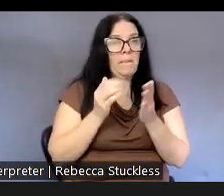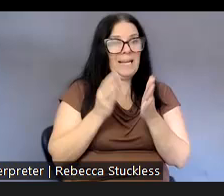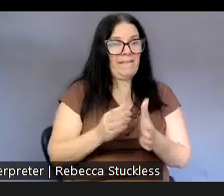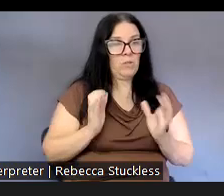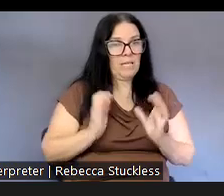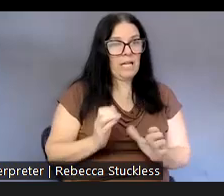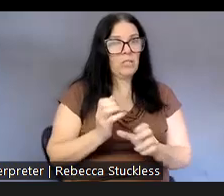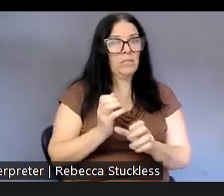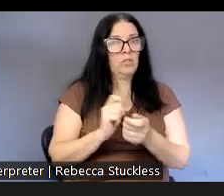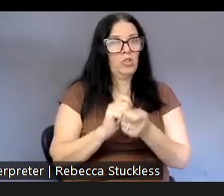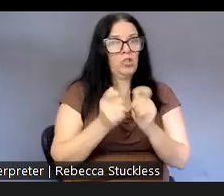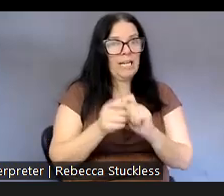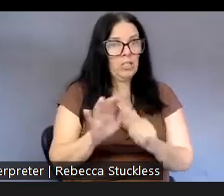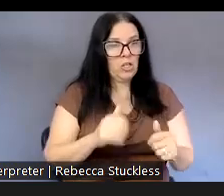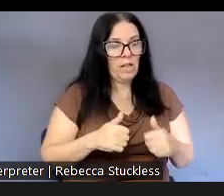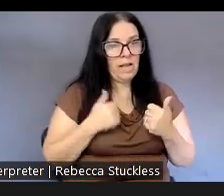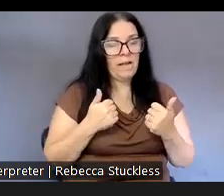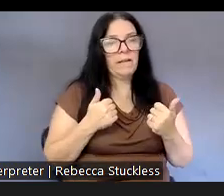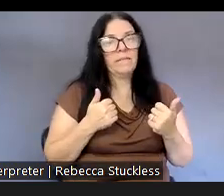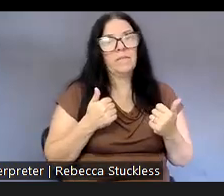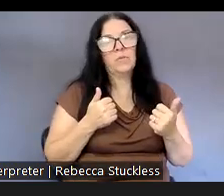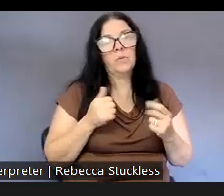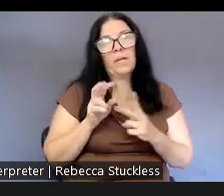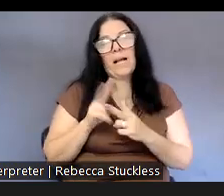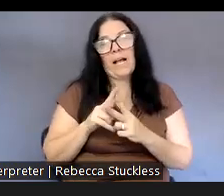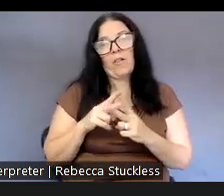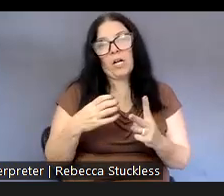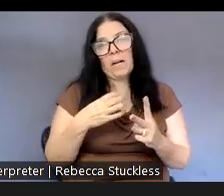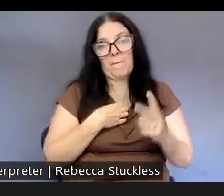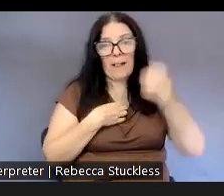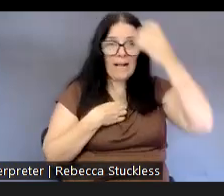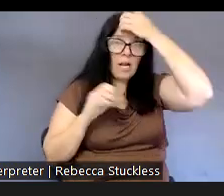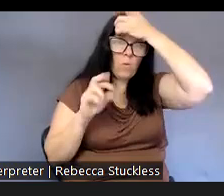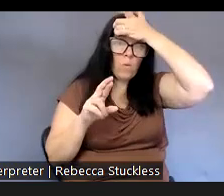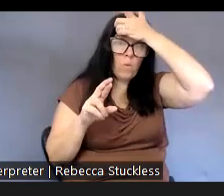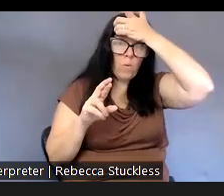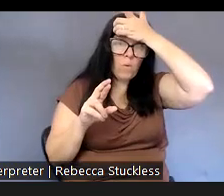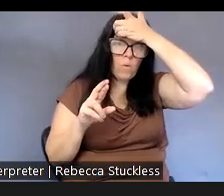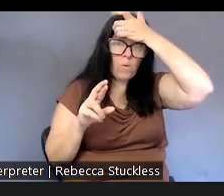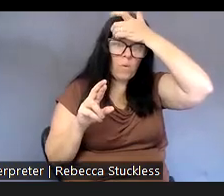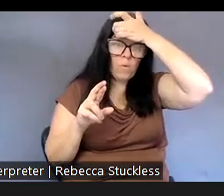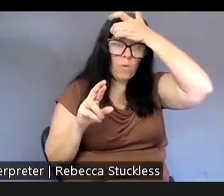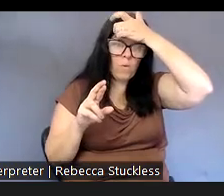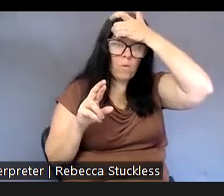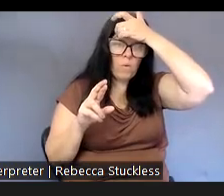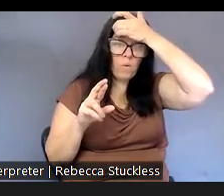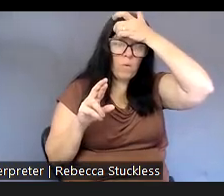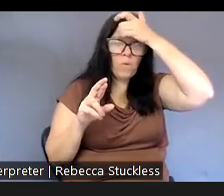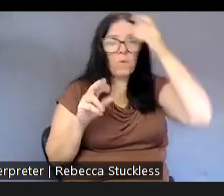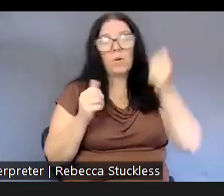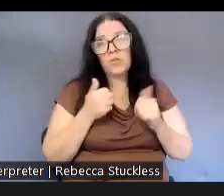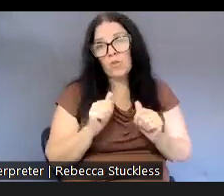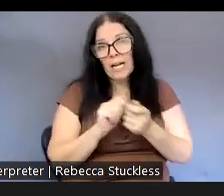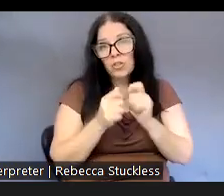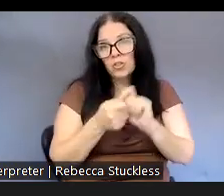in their lives to either complaining about or trying to change the